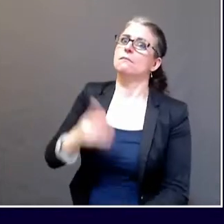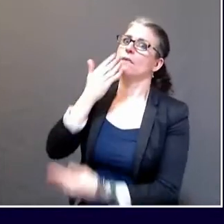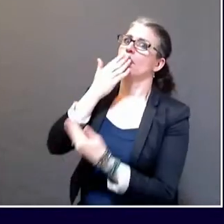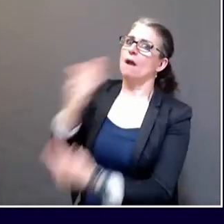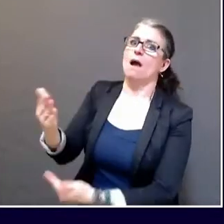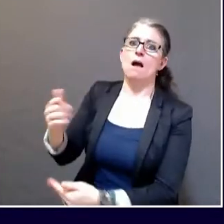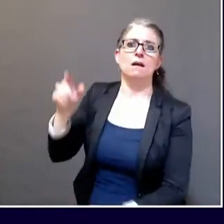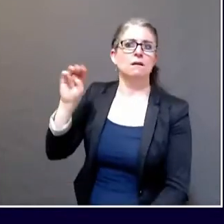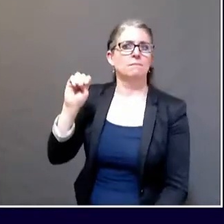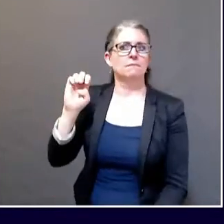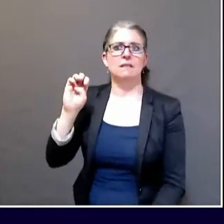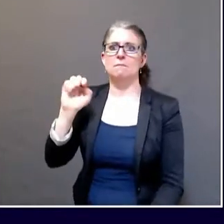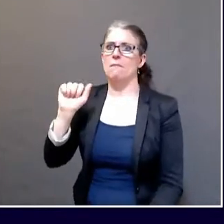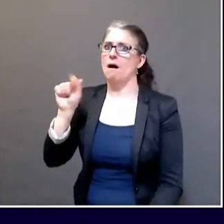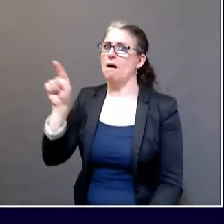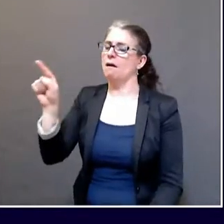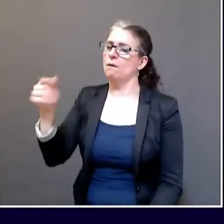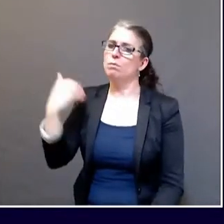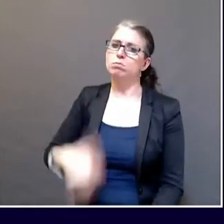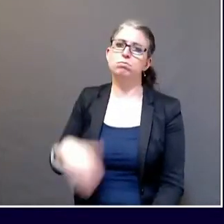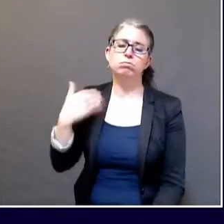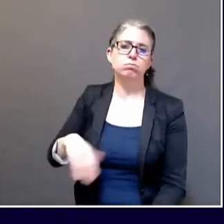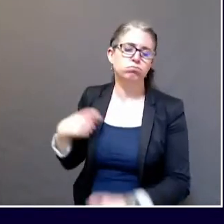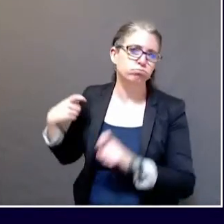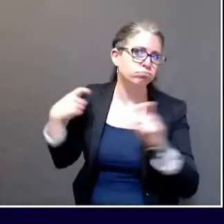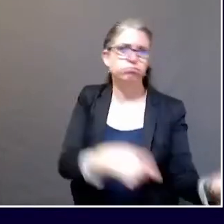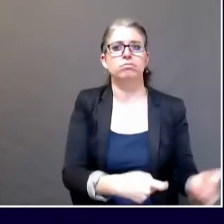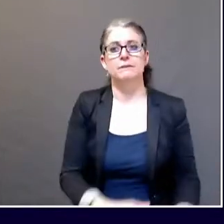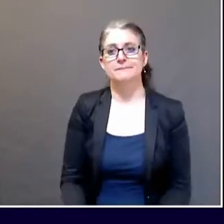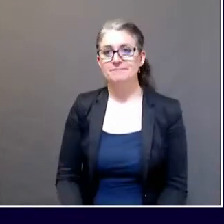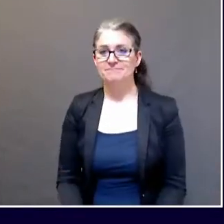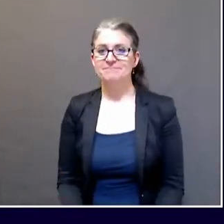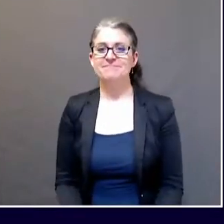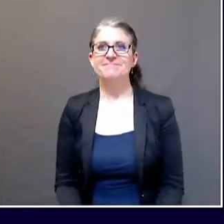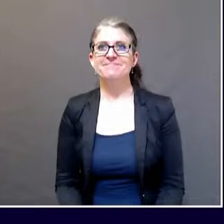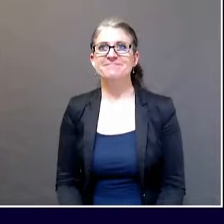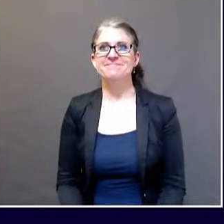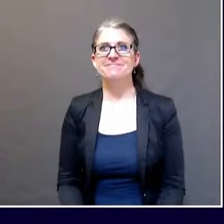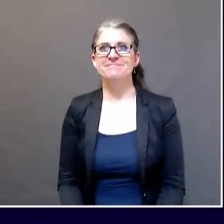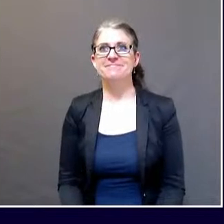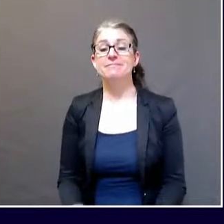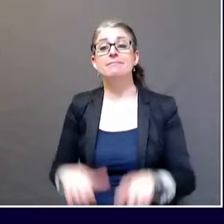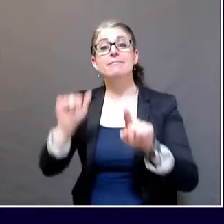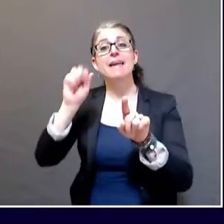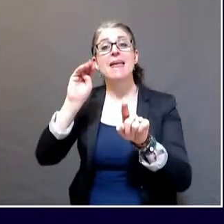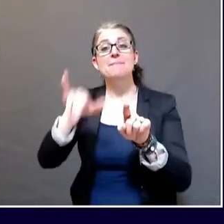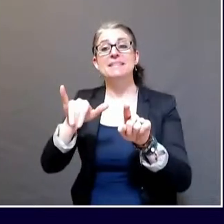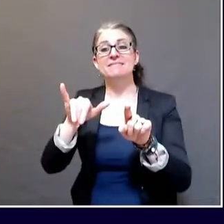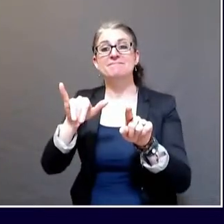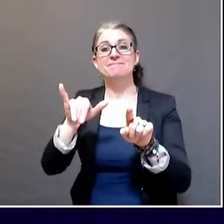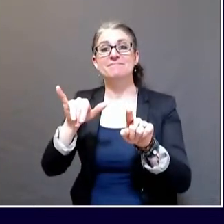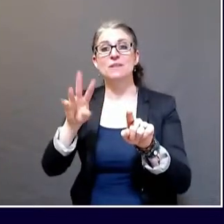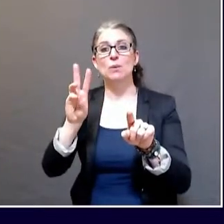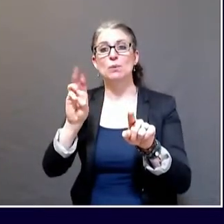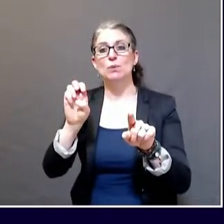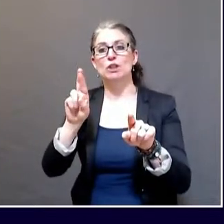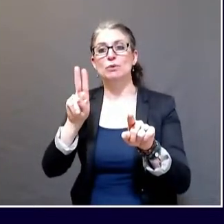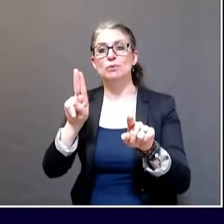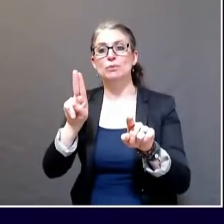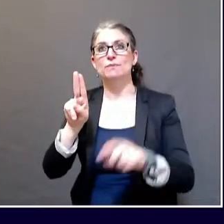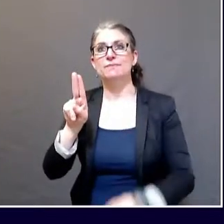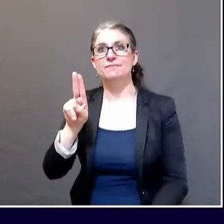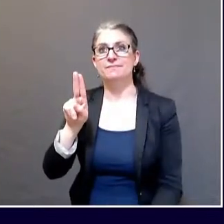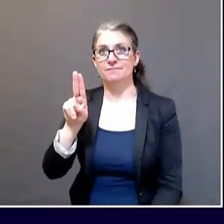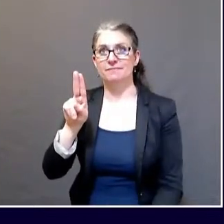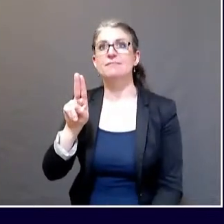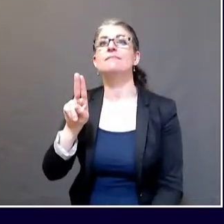Brown next. Thank you, Dr. Shah. I think I actually have one question for each of you today. Starting with you, Dr.